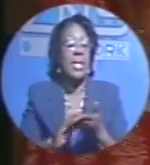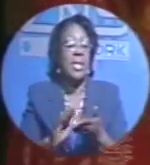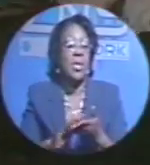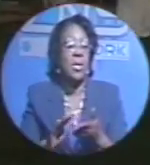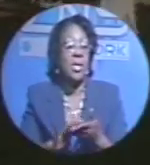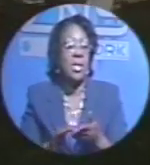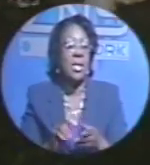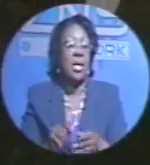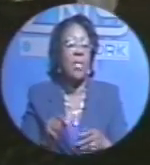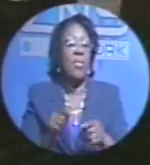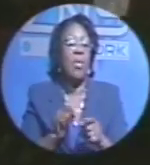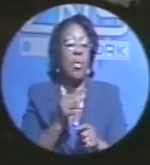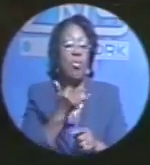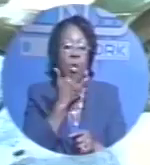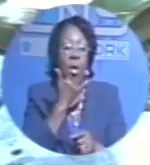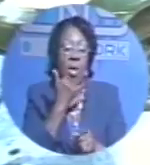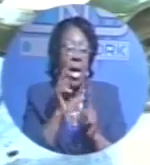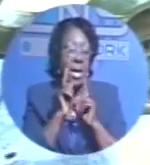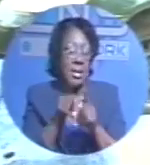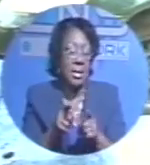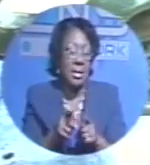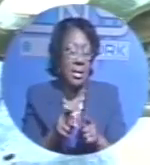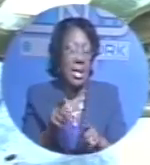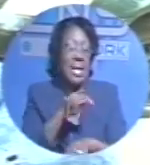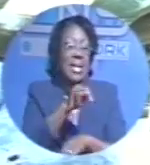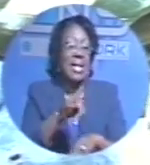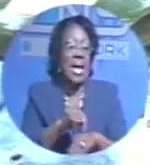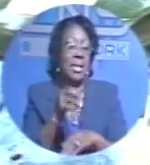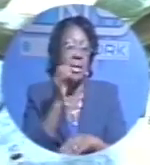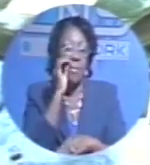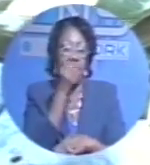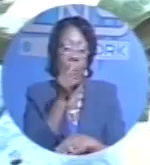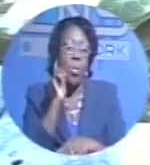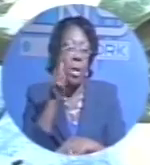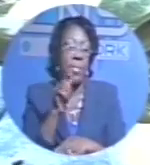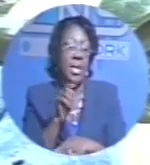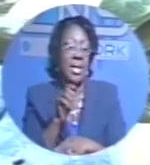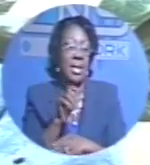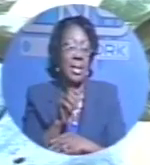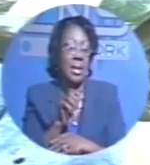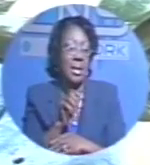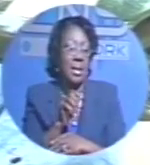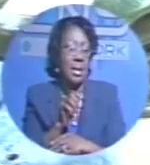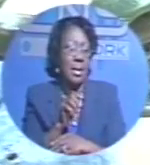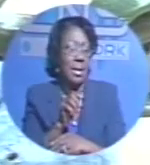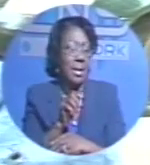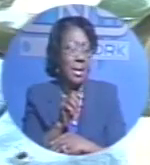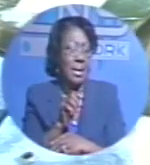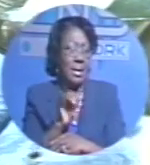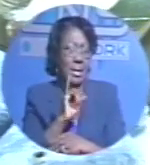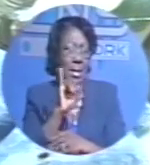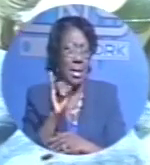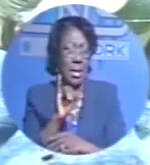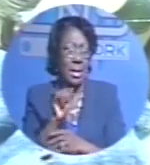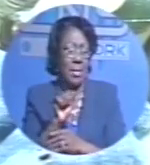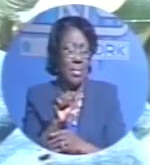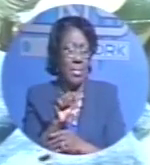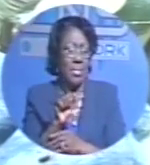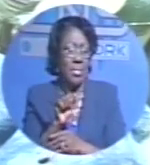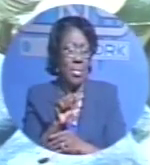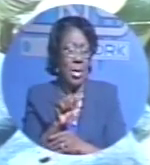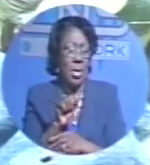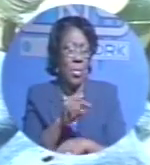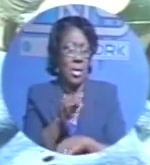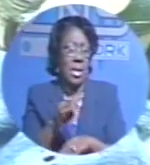for these incorrect responses? Our national flower would be the lignum vitae. That's our national tree. What's